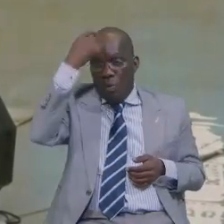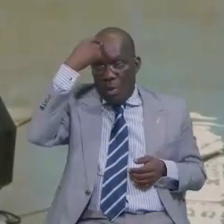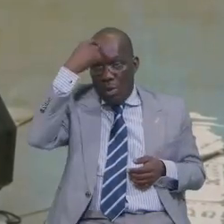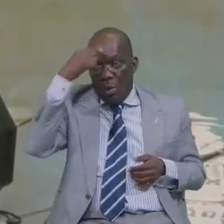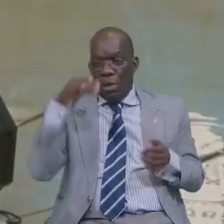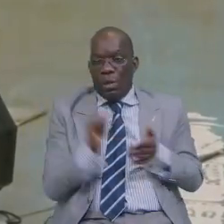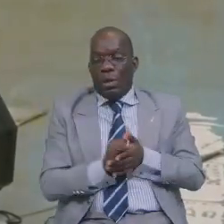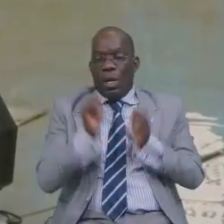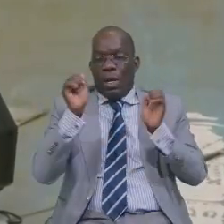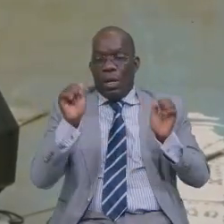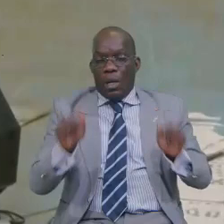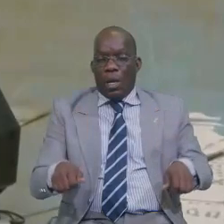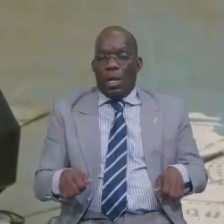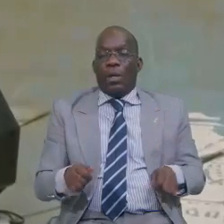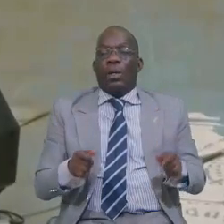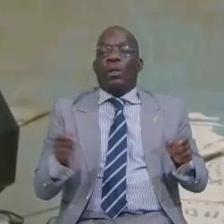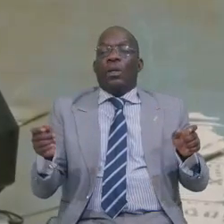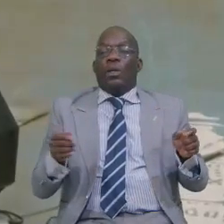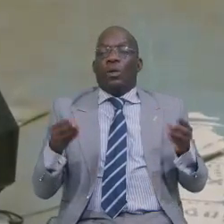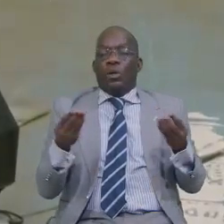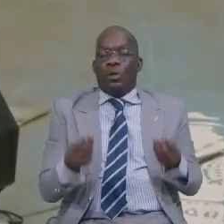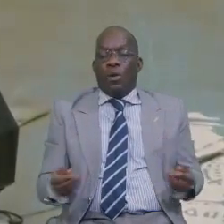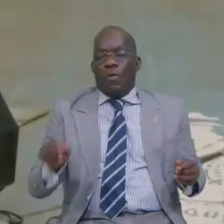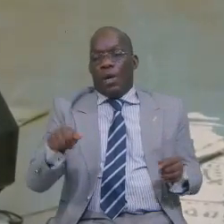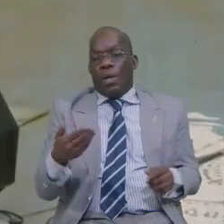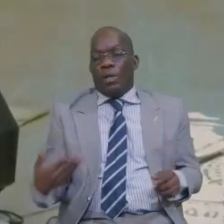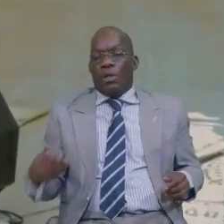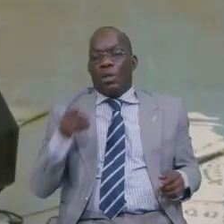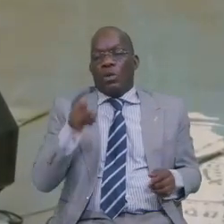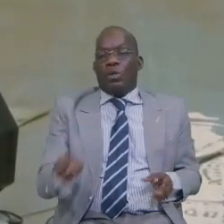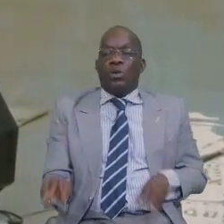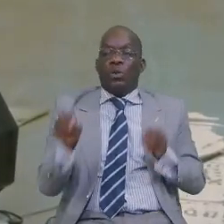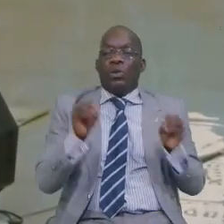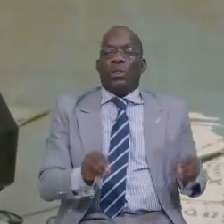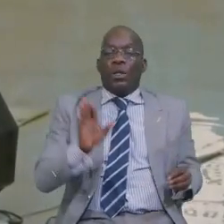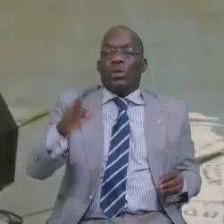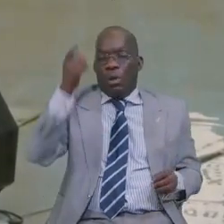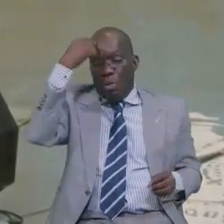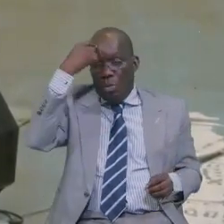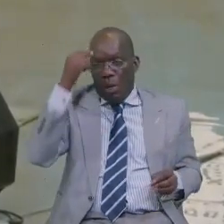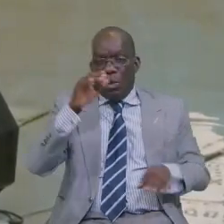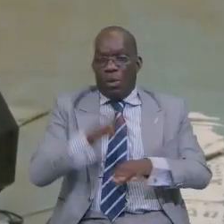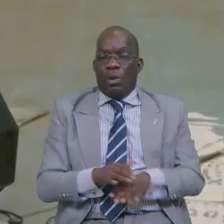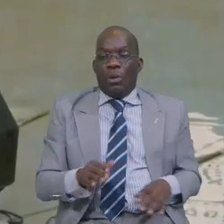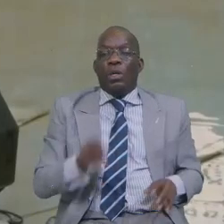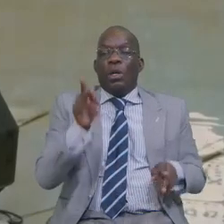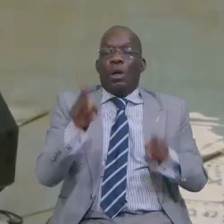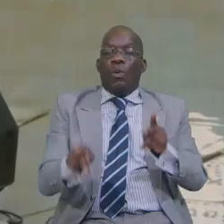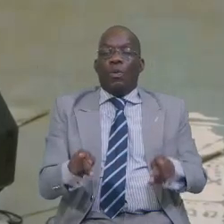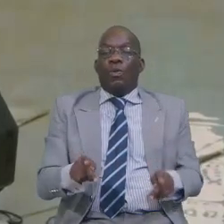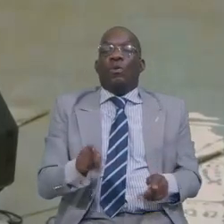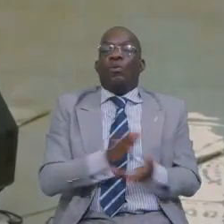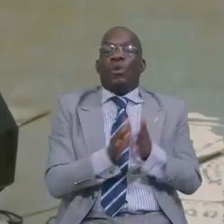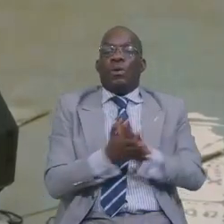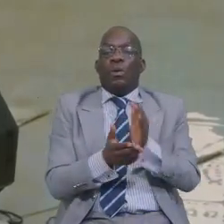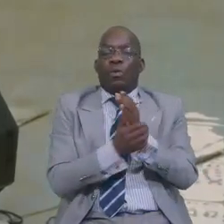handle anything you set your mind on. People specialize, but you know, Christ gave